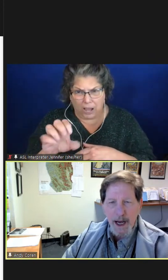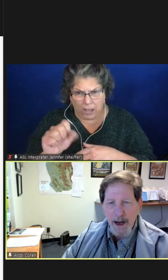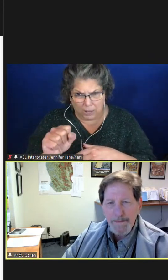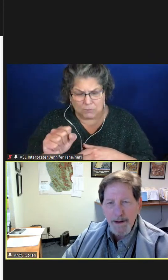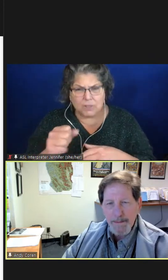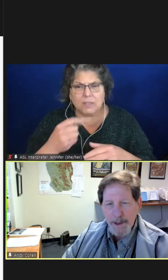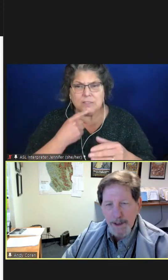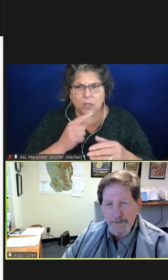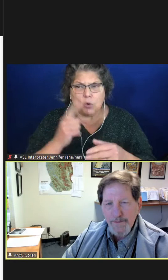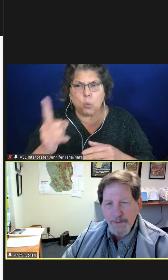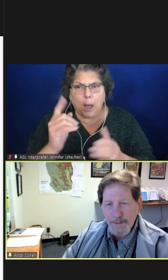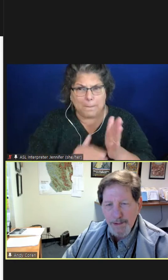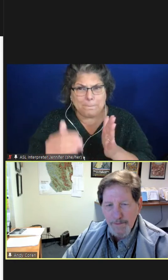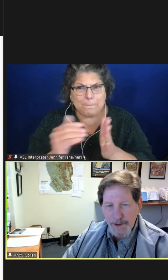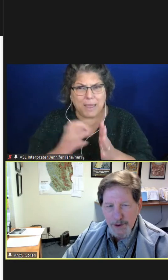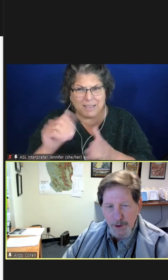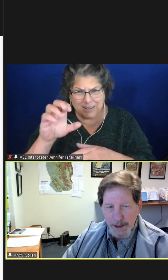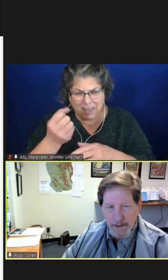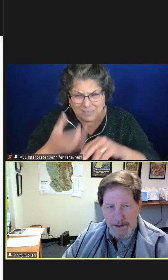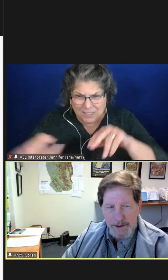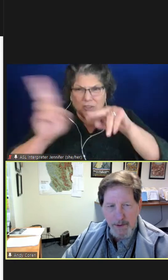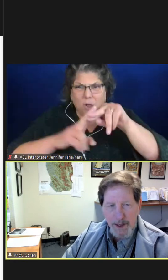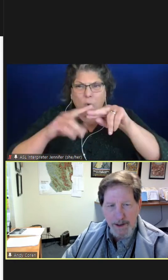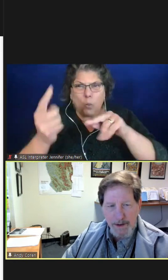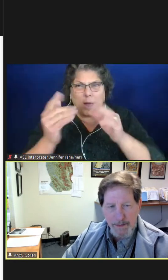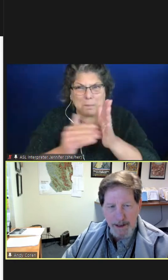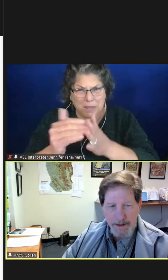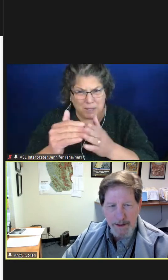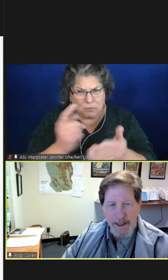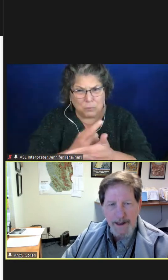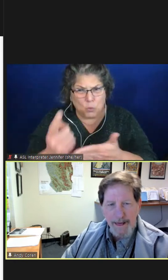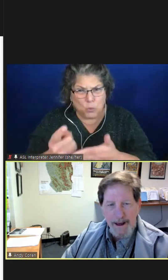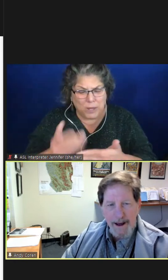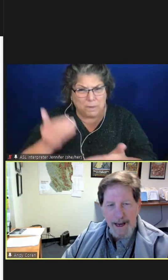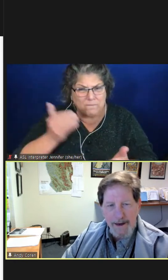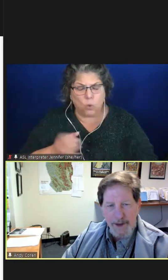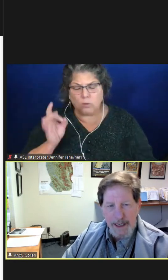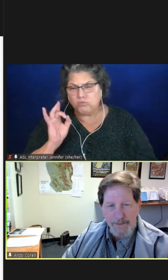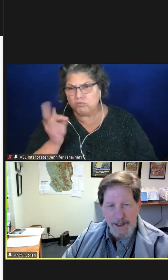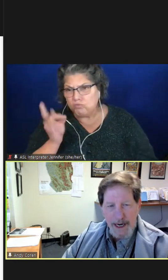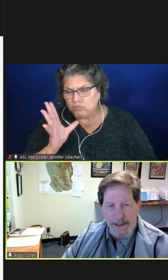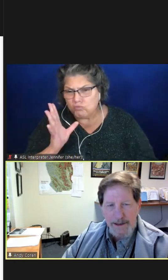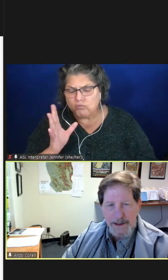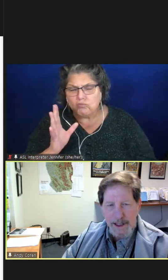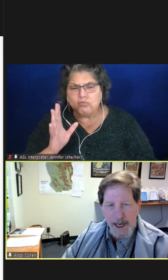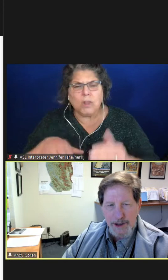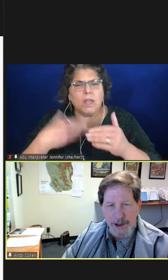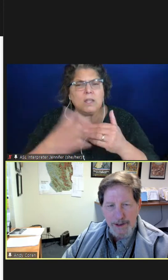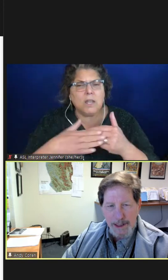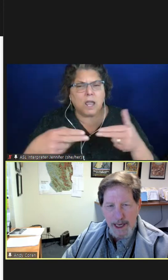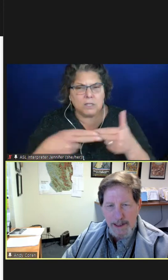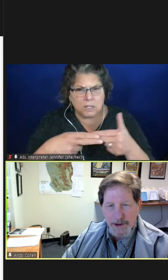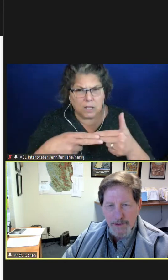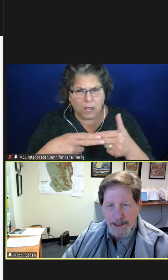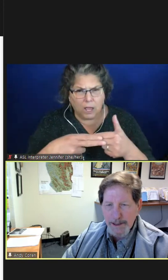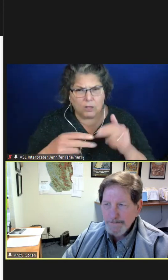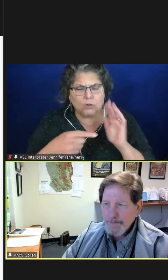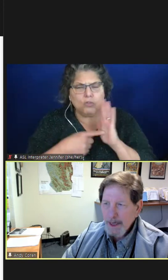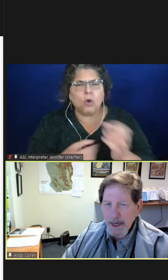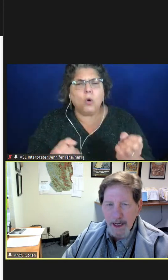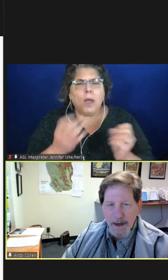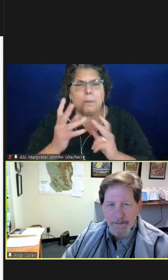cases, up 1 million from the previous week. That was quite a record. And if we can have the next slide showing the case